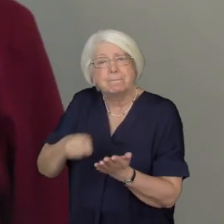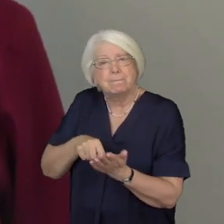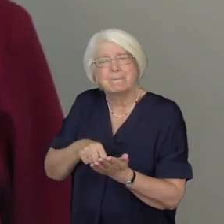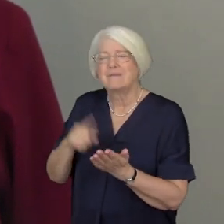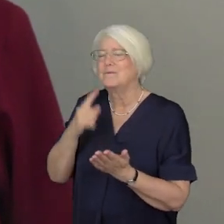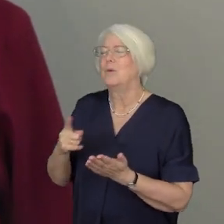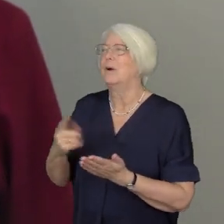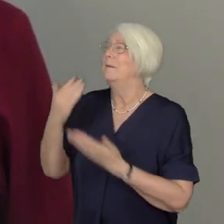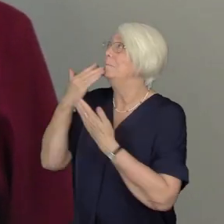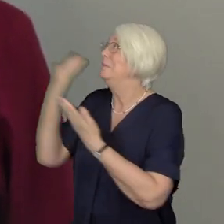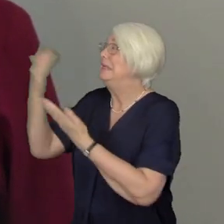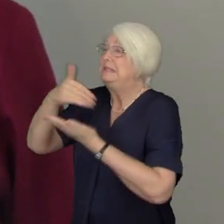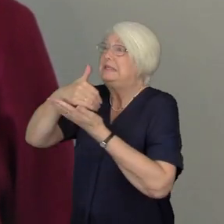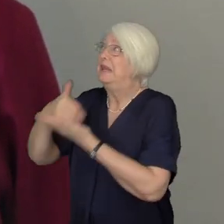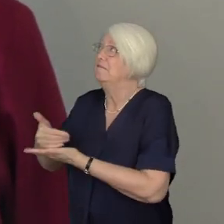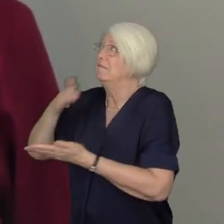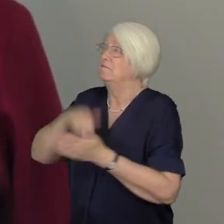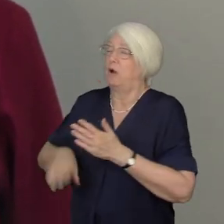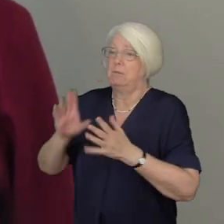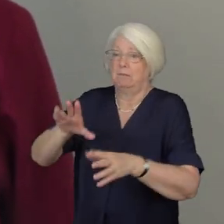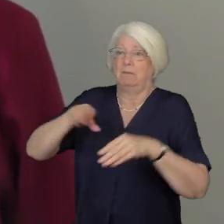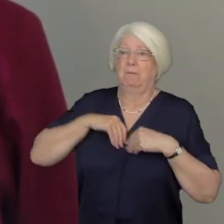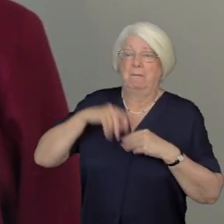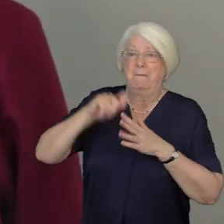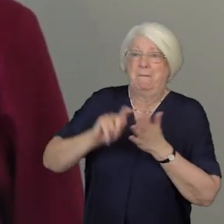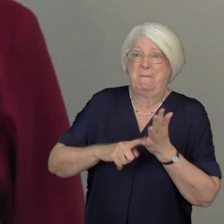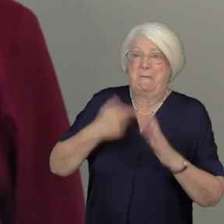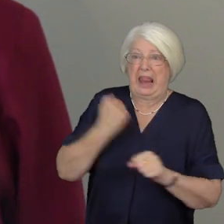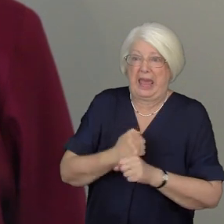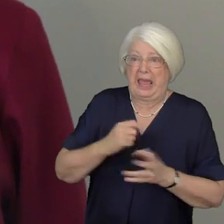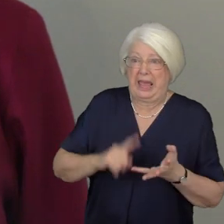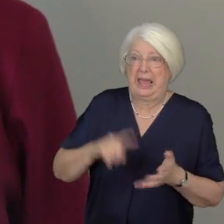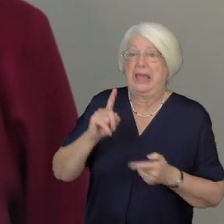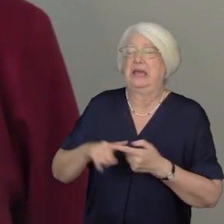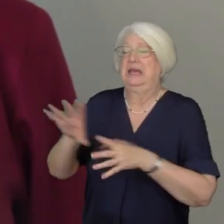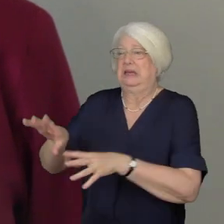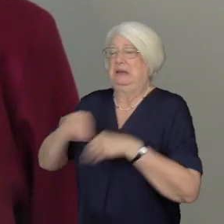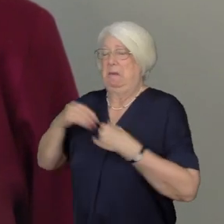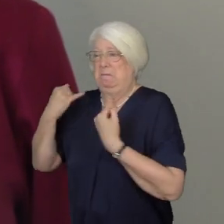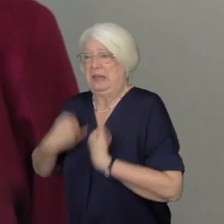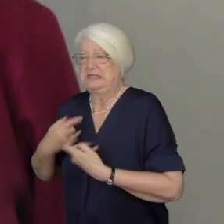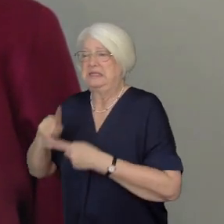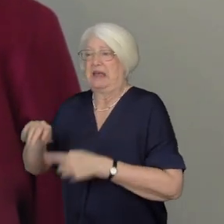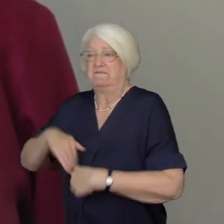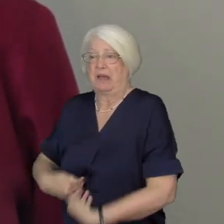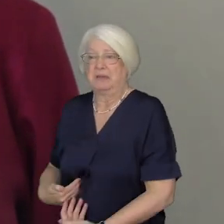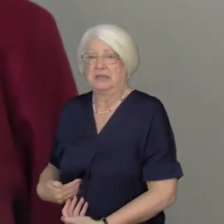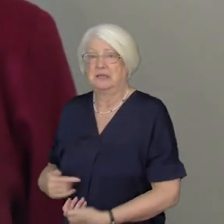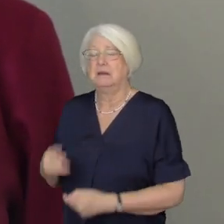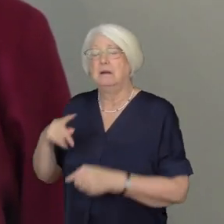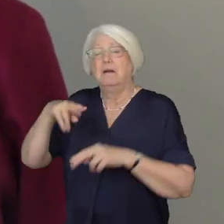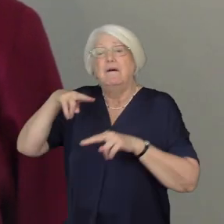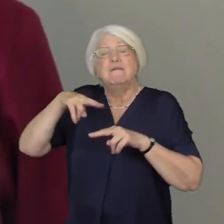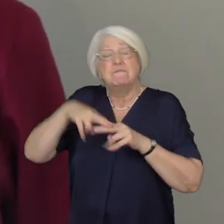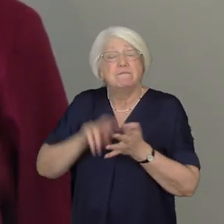plague, pestilence, and famine. Florence believed that we should not only pray for deliverance, but we should work to